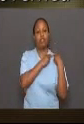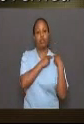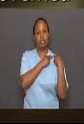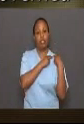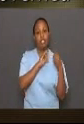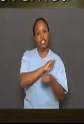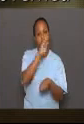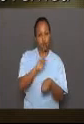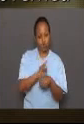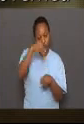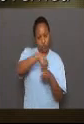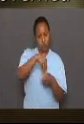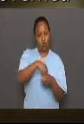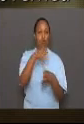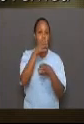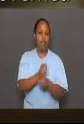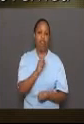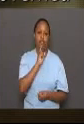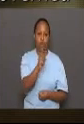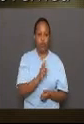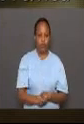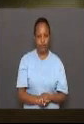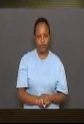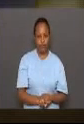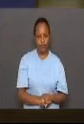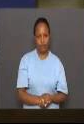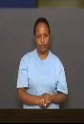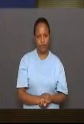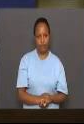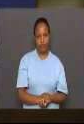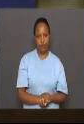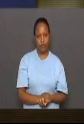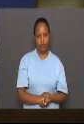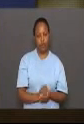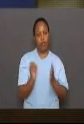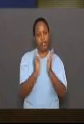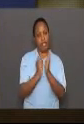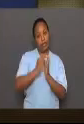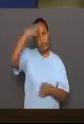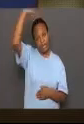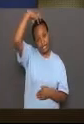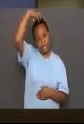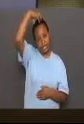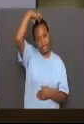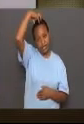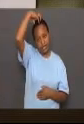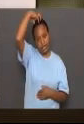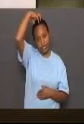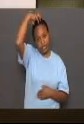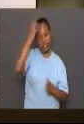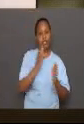responsibilities of Ethiopian citizens. The Constitution has been